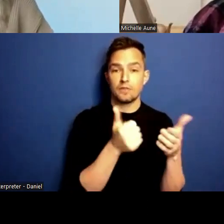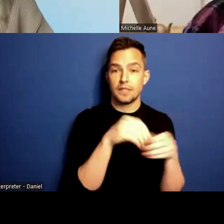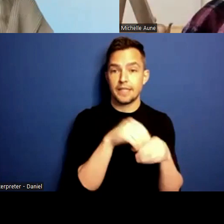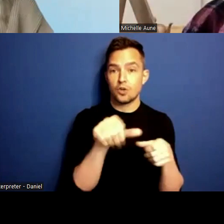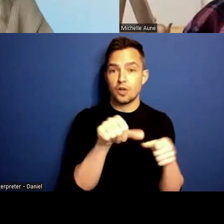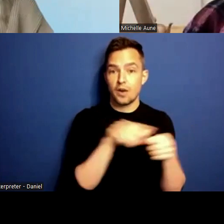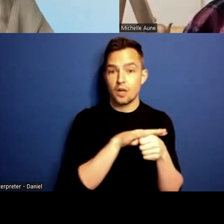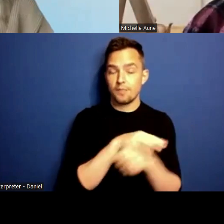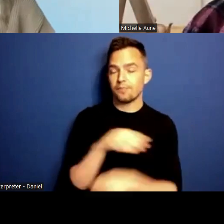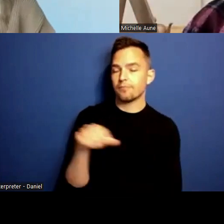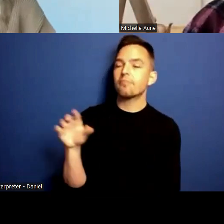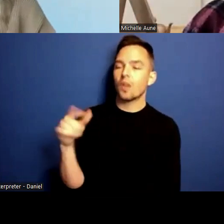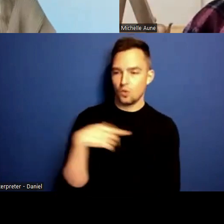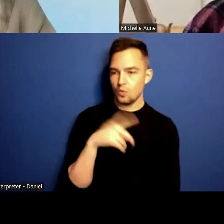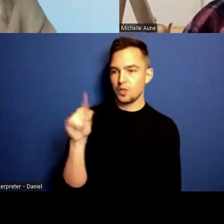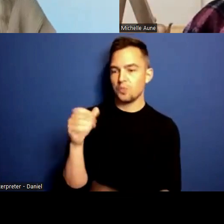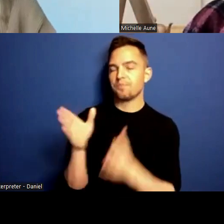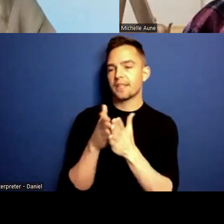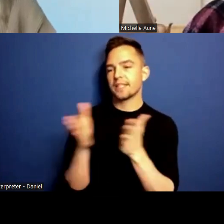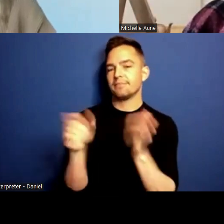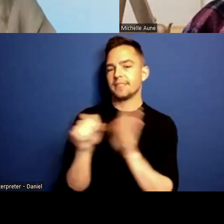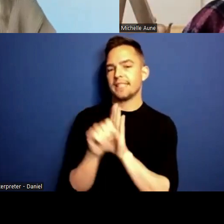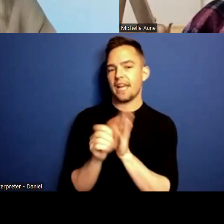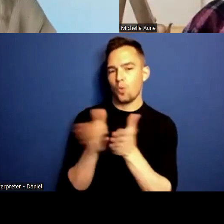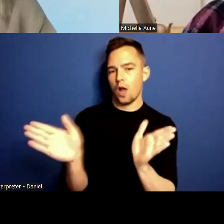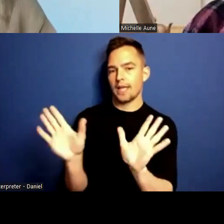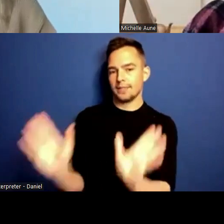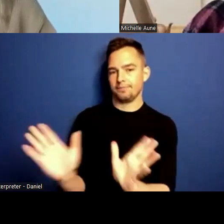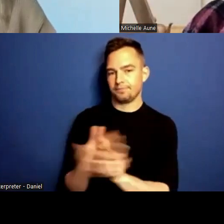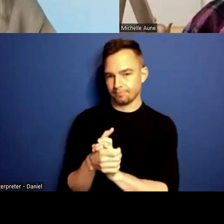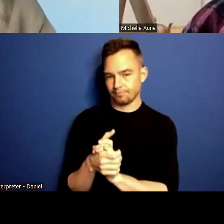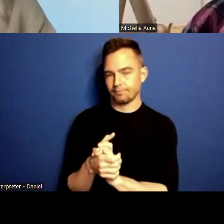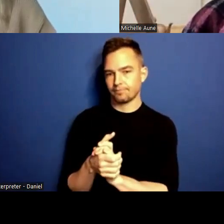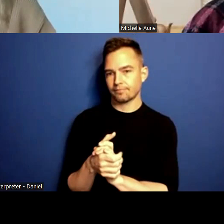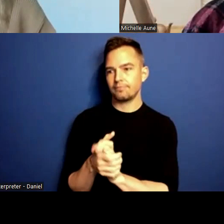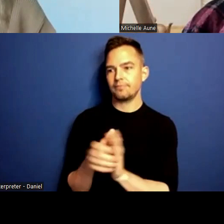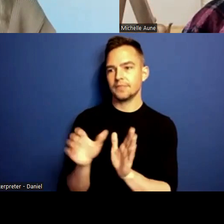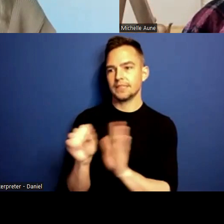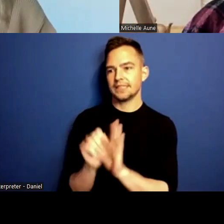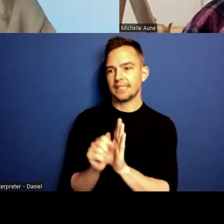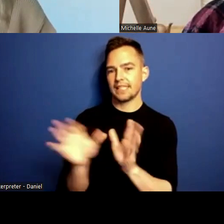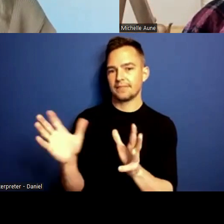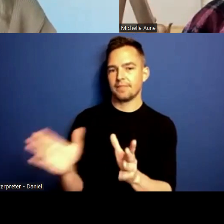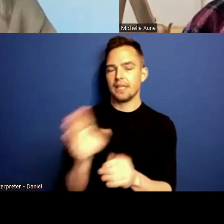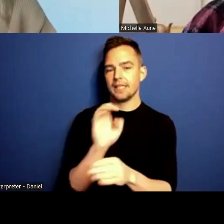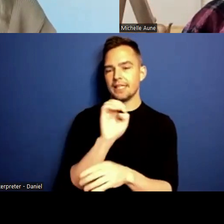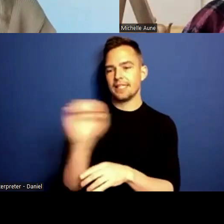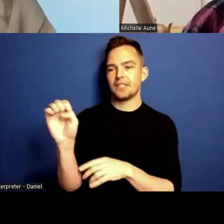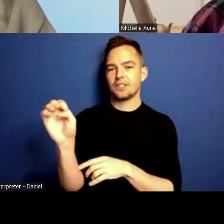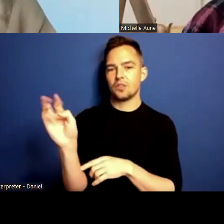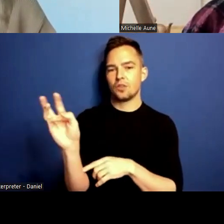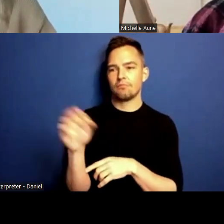We do. We are statewide. So we reach from east to west to north to